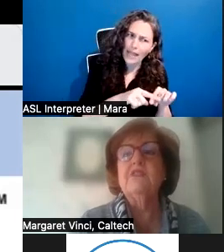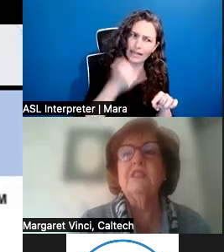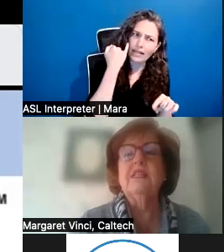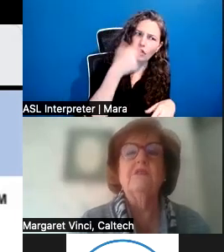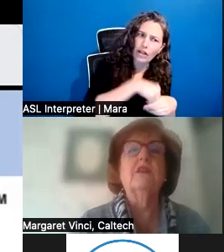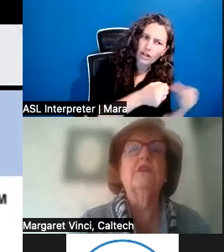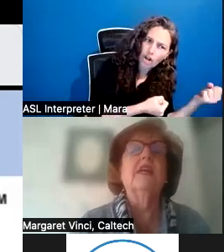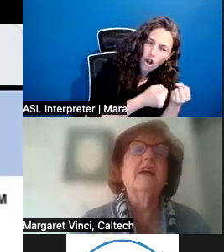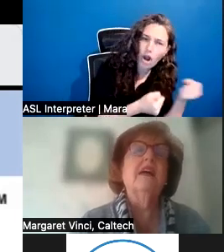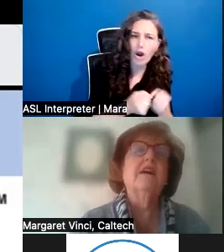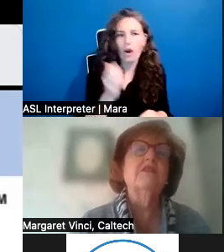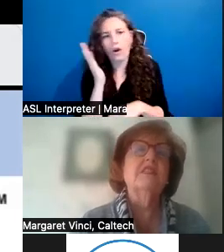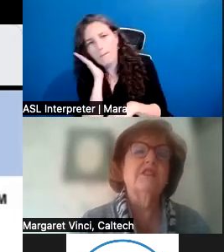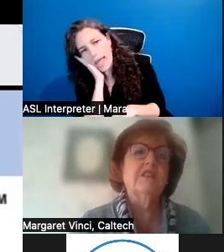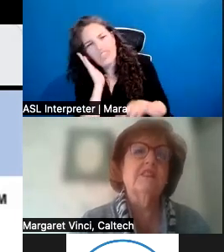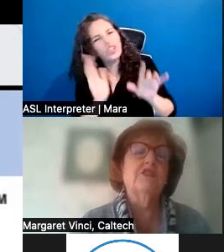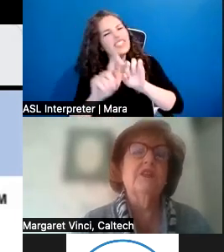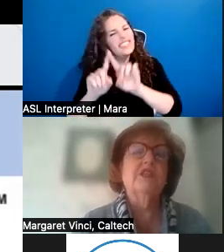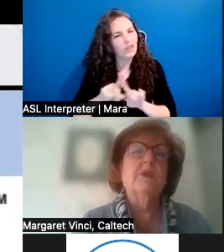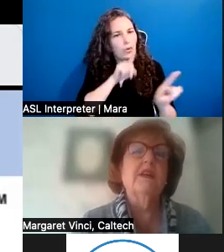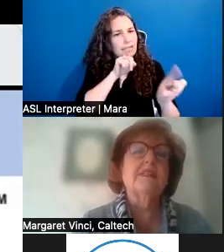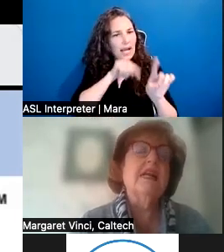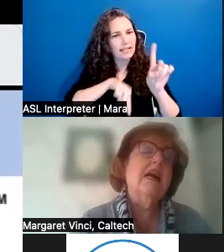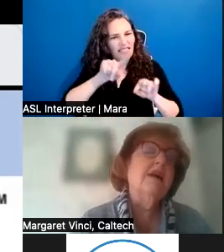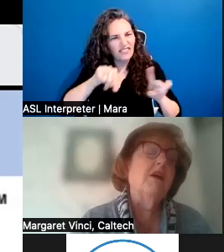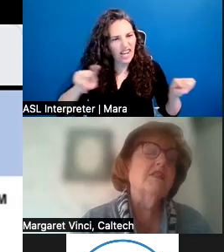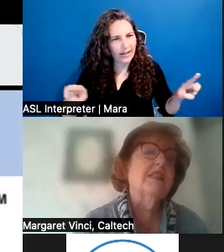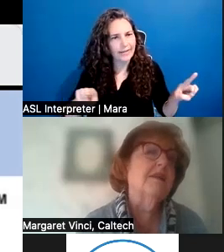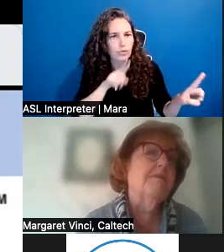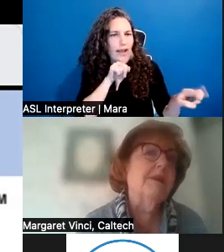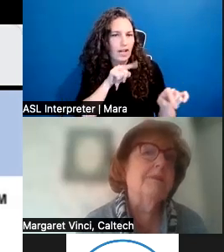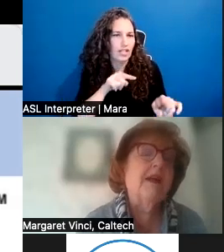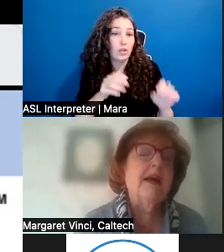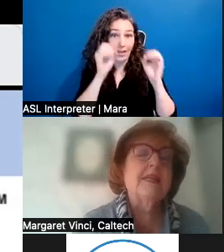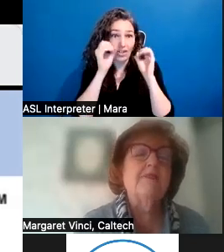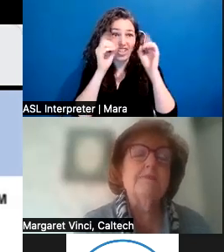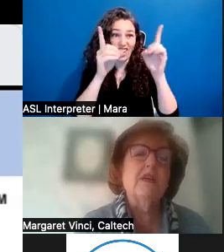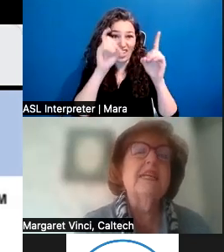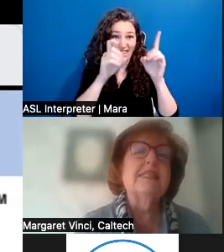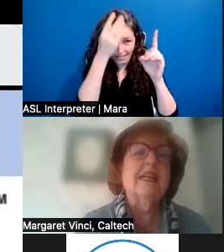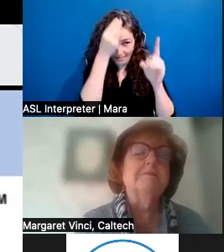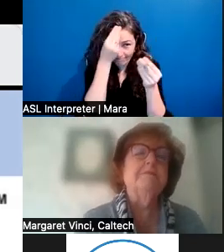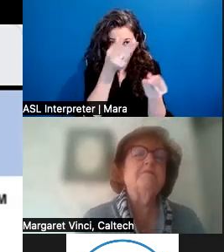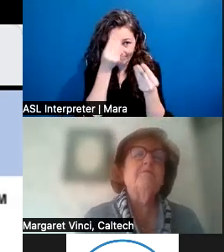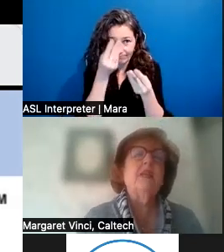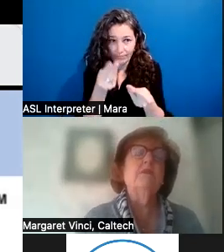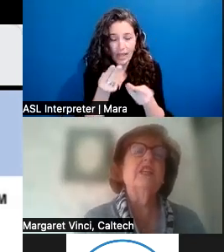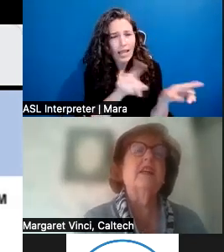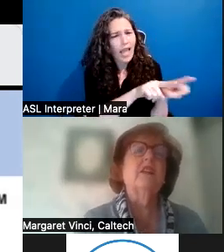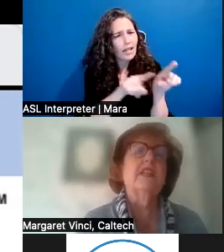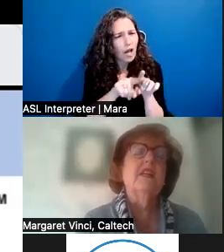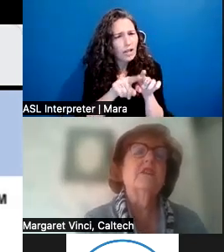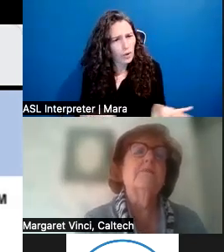education messages need to include those additional situation awareness. I also think that maybe perhaps having more testing